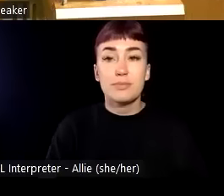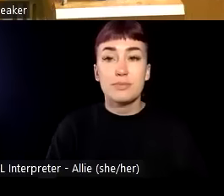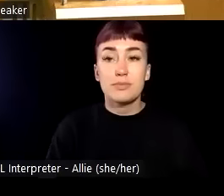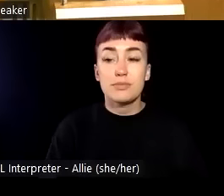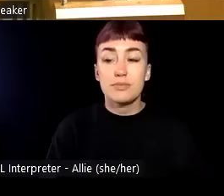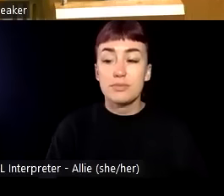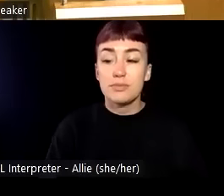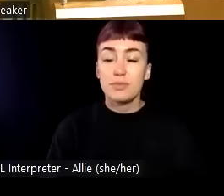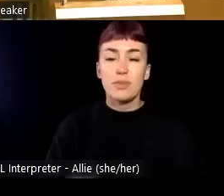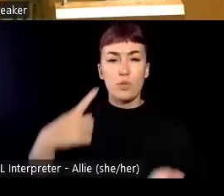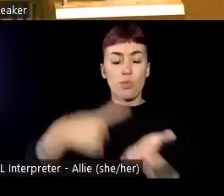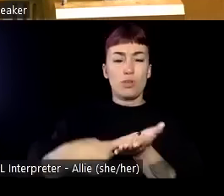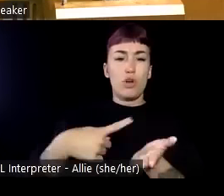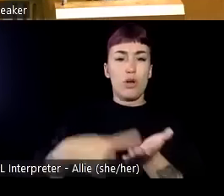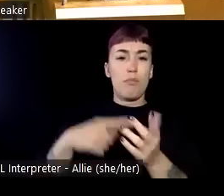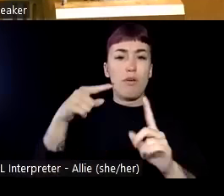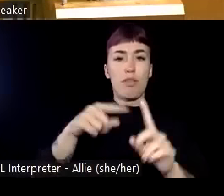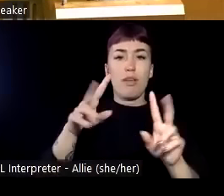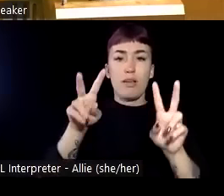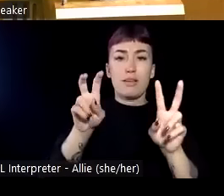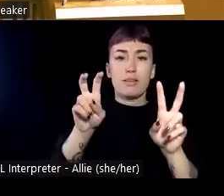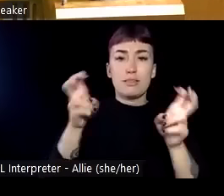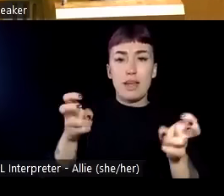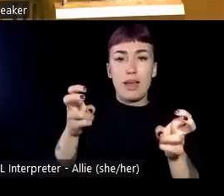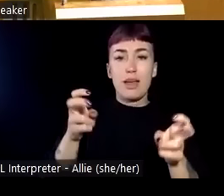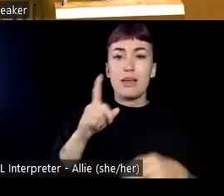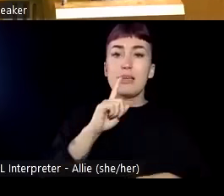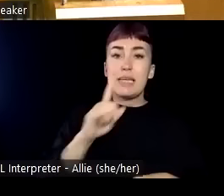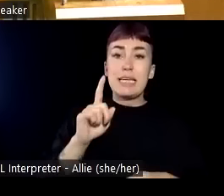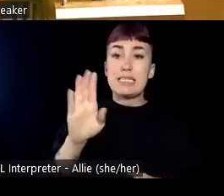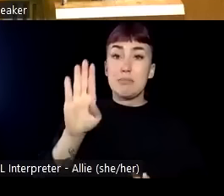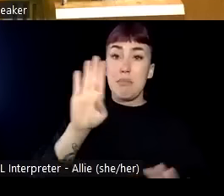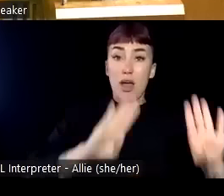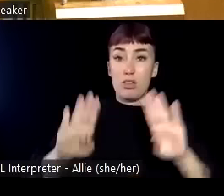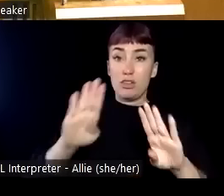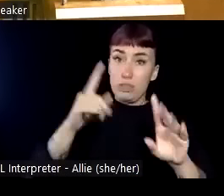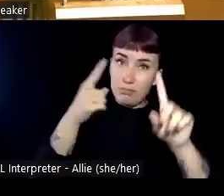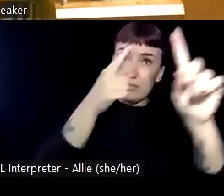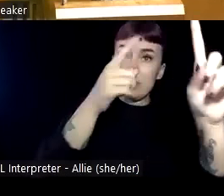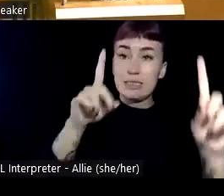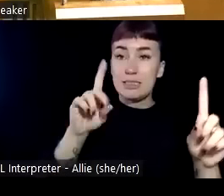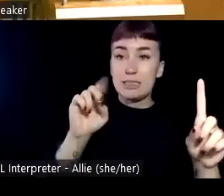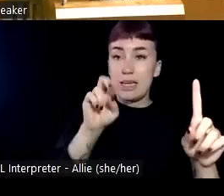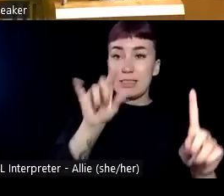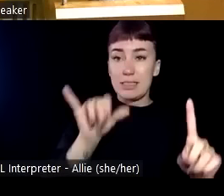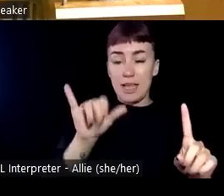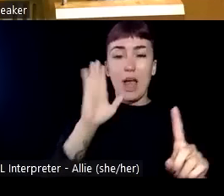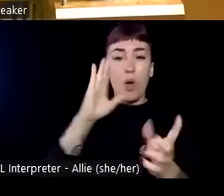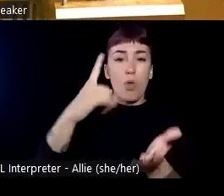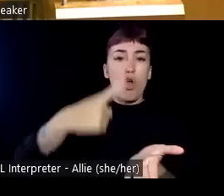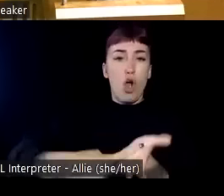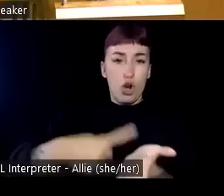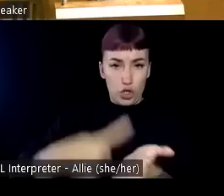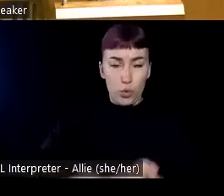We talked about this title is Biology Destiny. And, you know, so I'm going to argue,